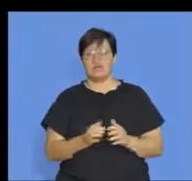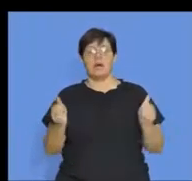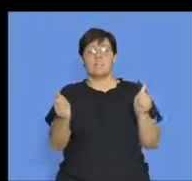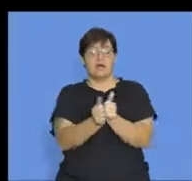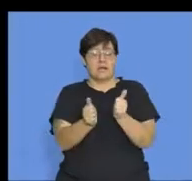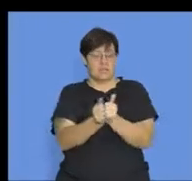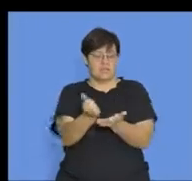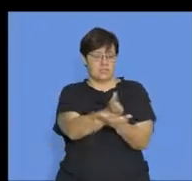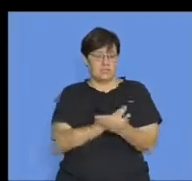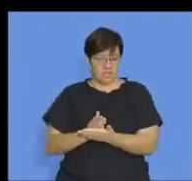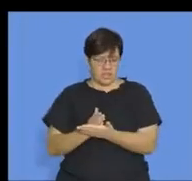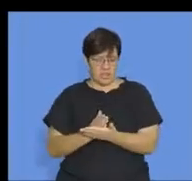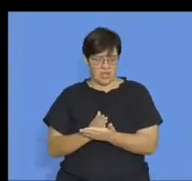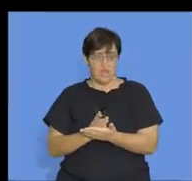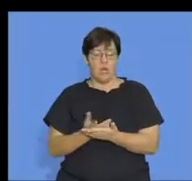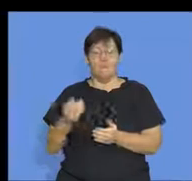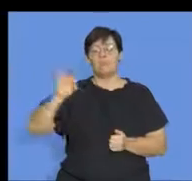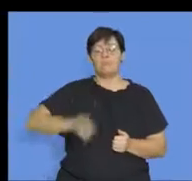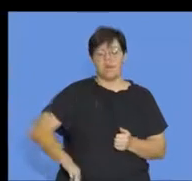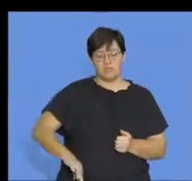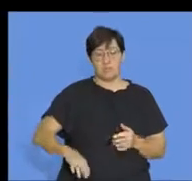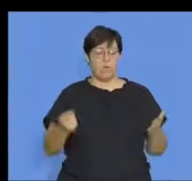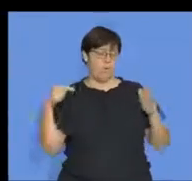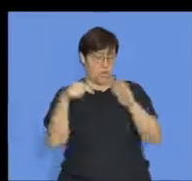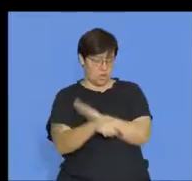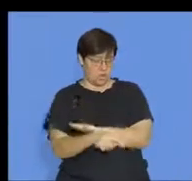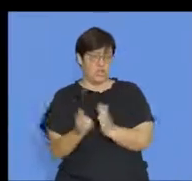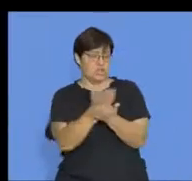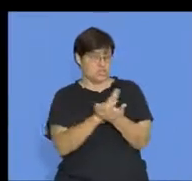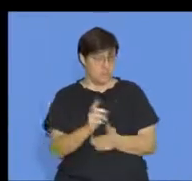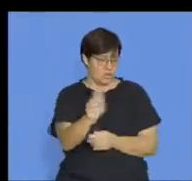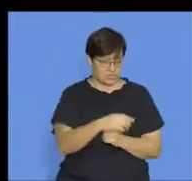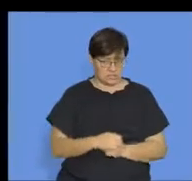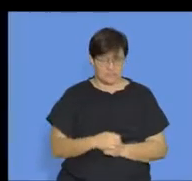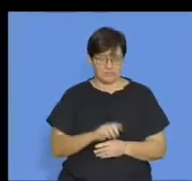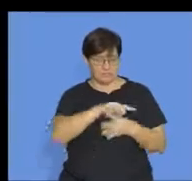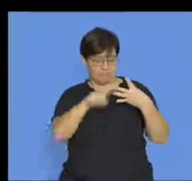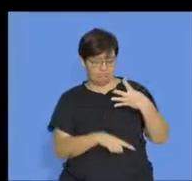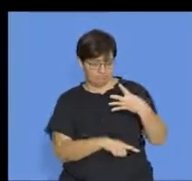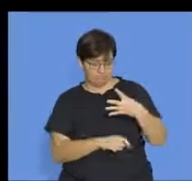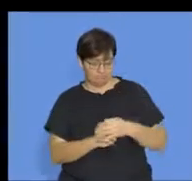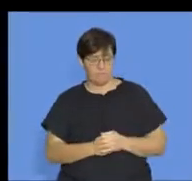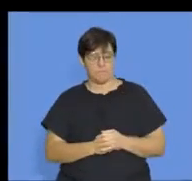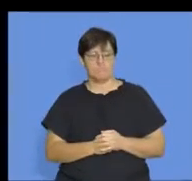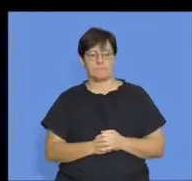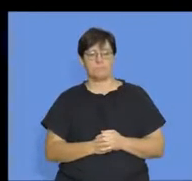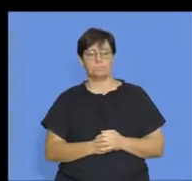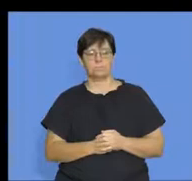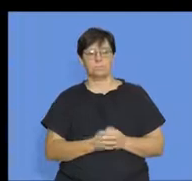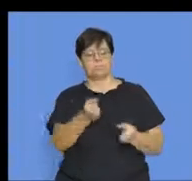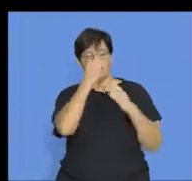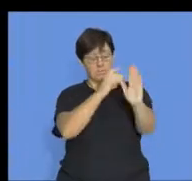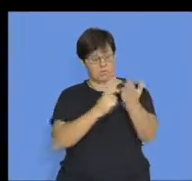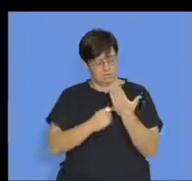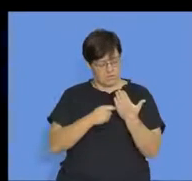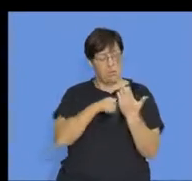partner's share of the remaining profit or losses. Right, so let's look at the information given. So as